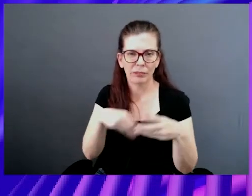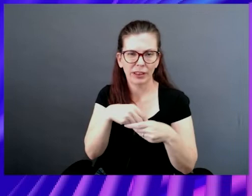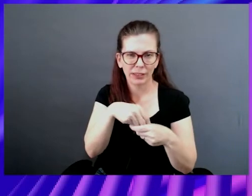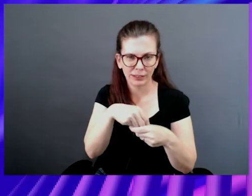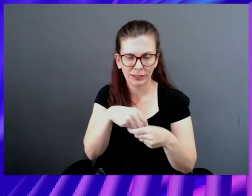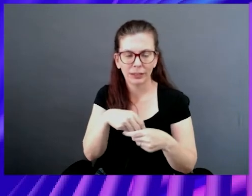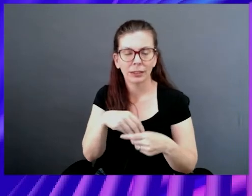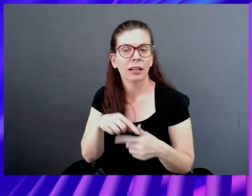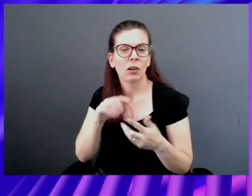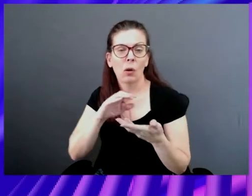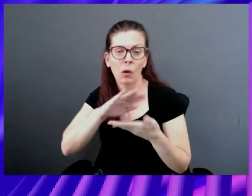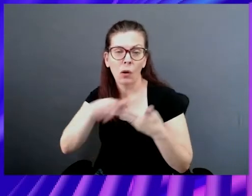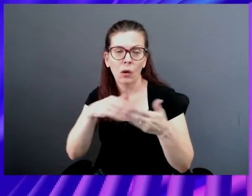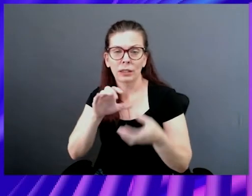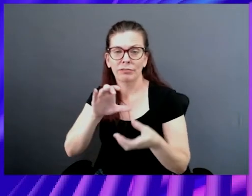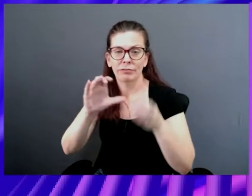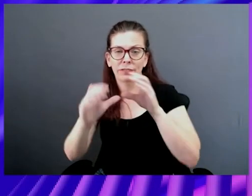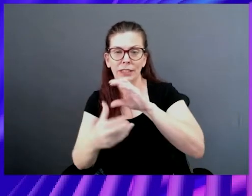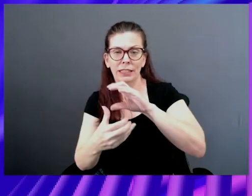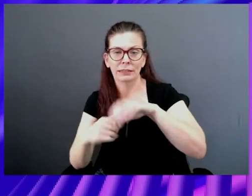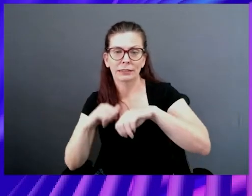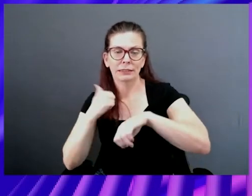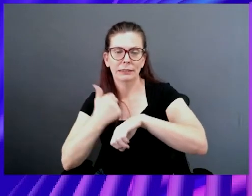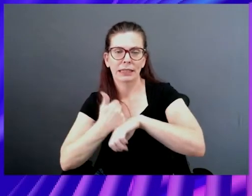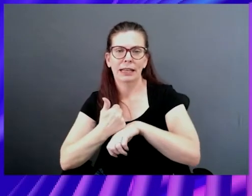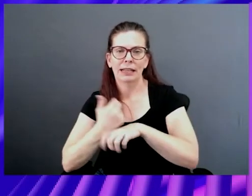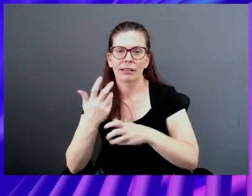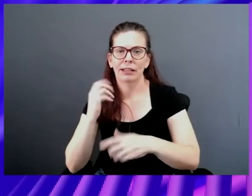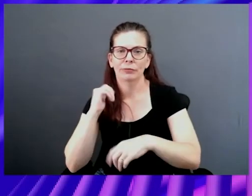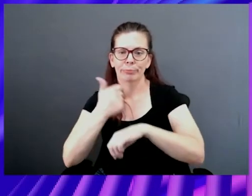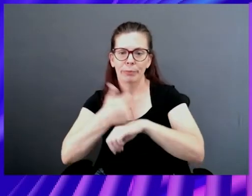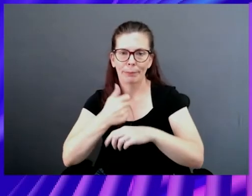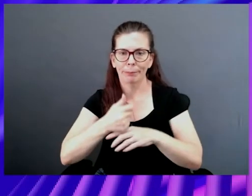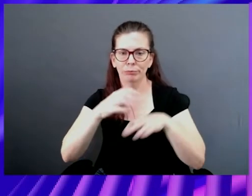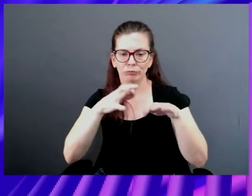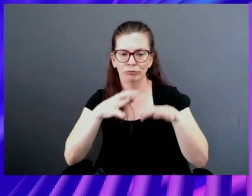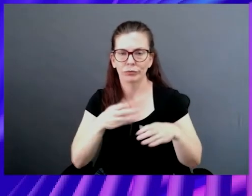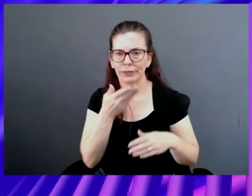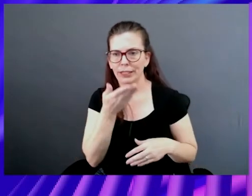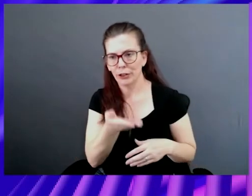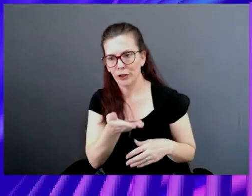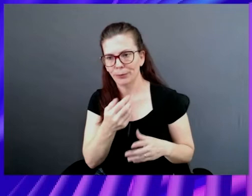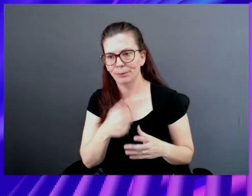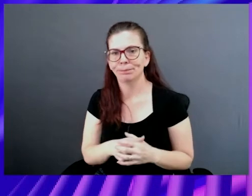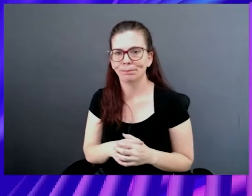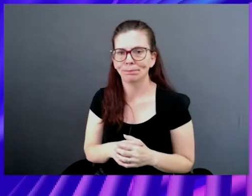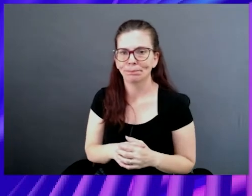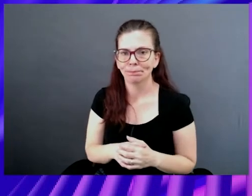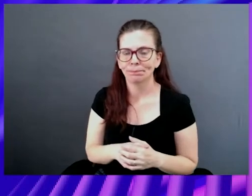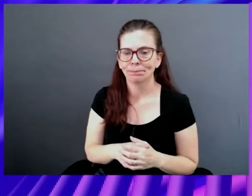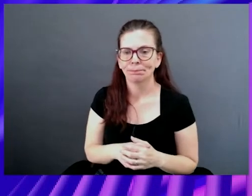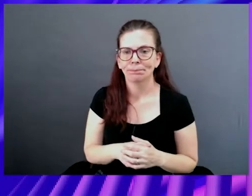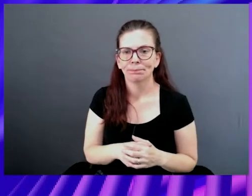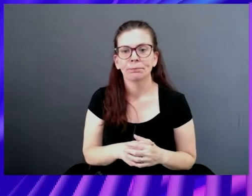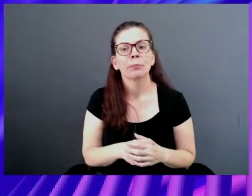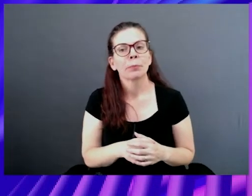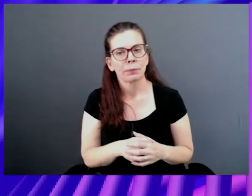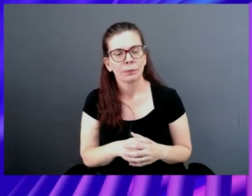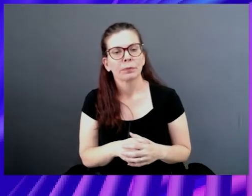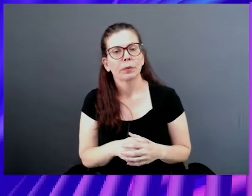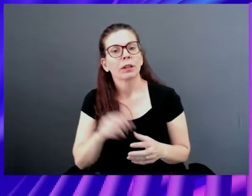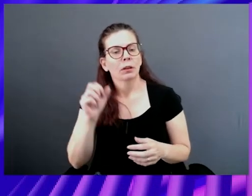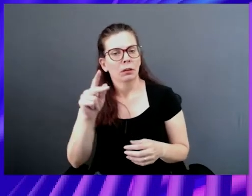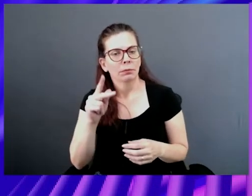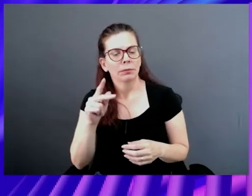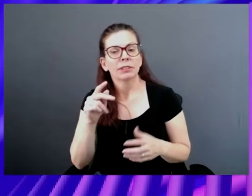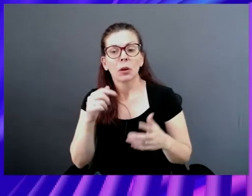the configuration settings, sort of mapped into here in all these files. Okay. And so I